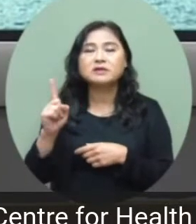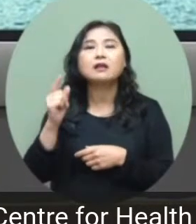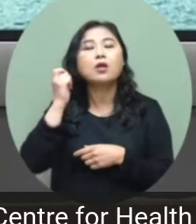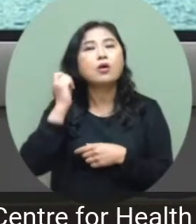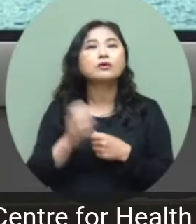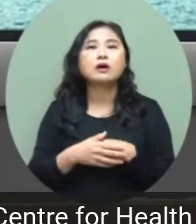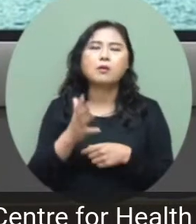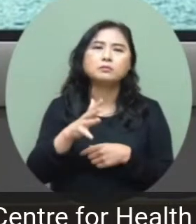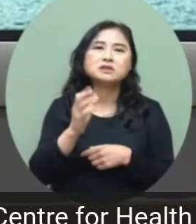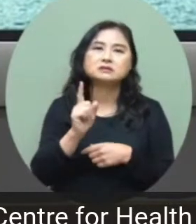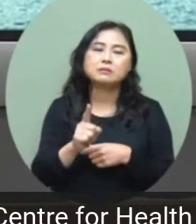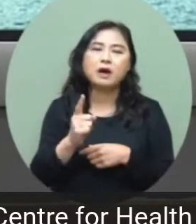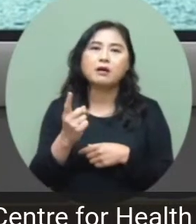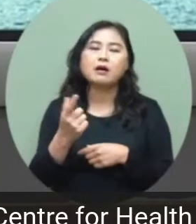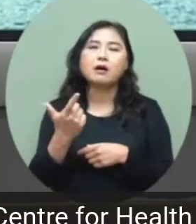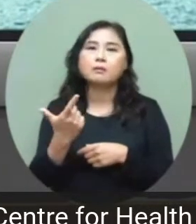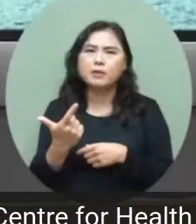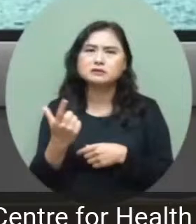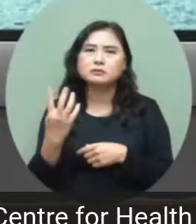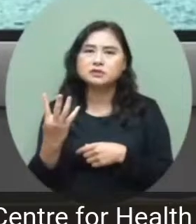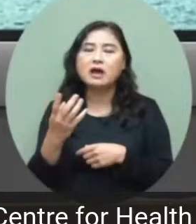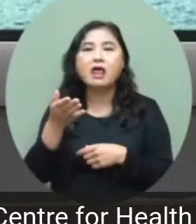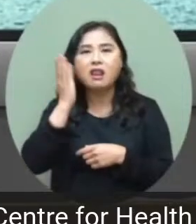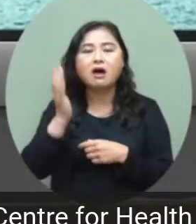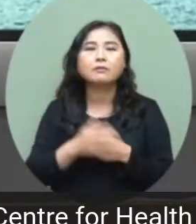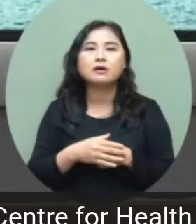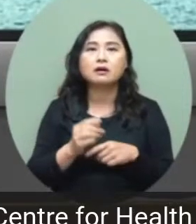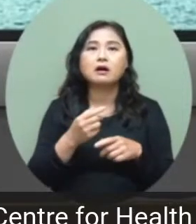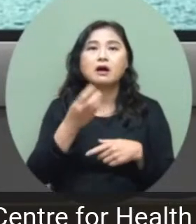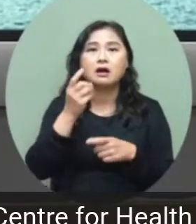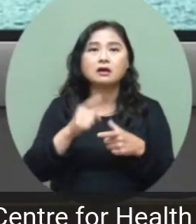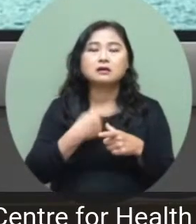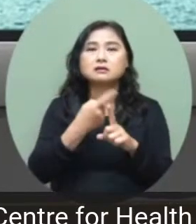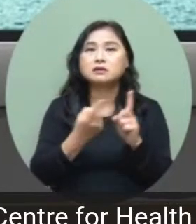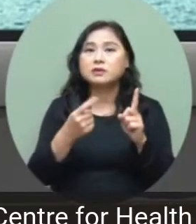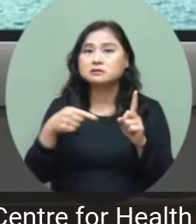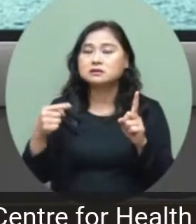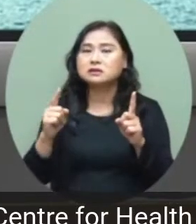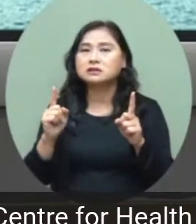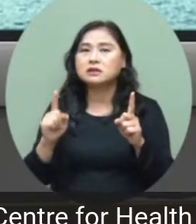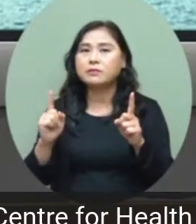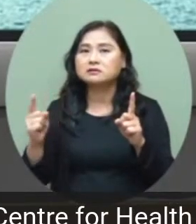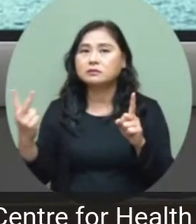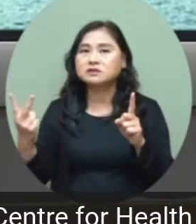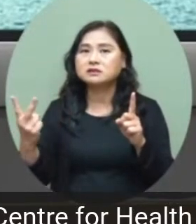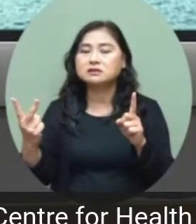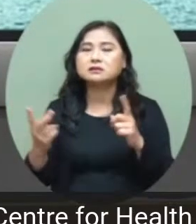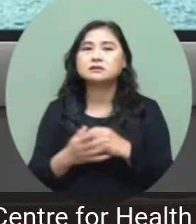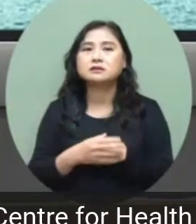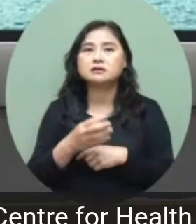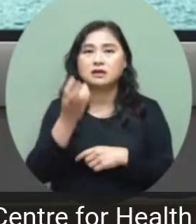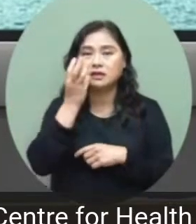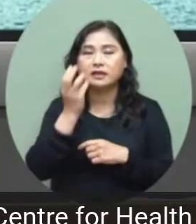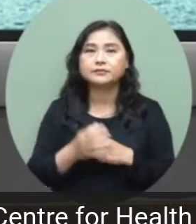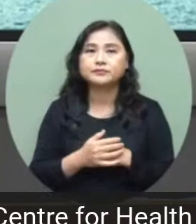3,581 females and 5,154 males aged between 11 months and 112 years